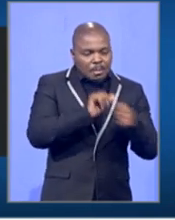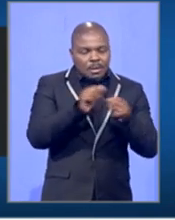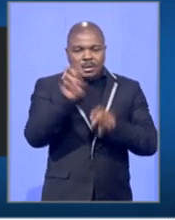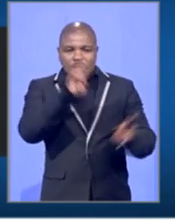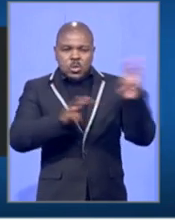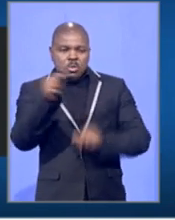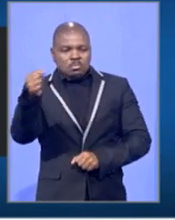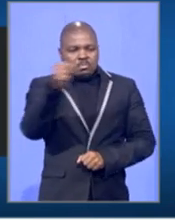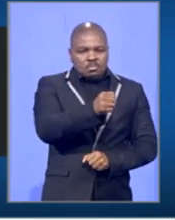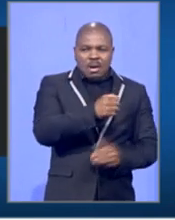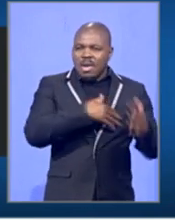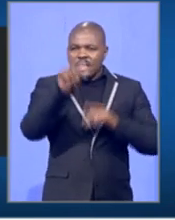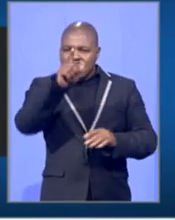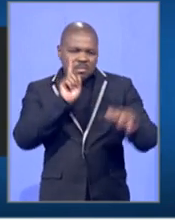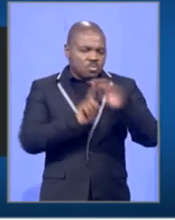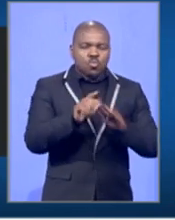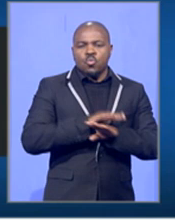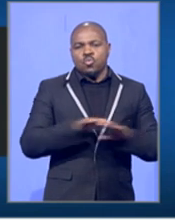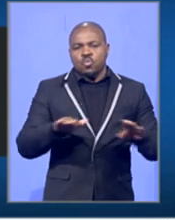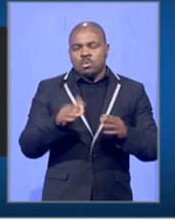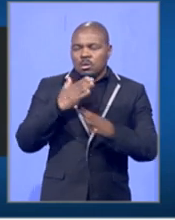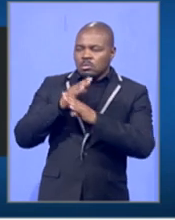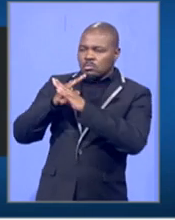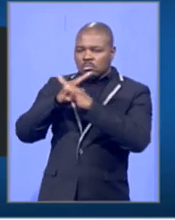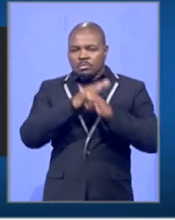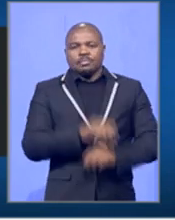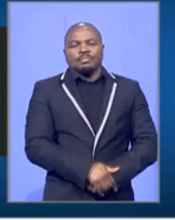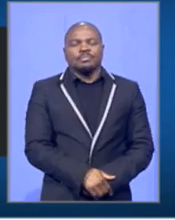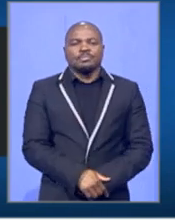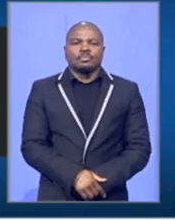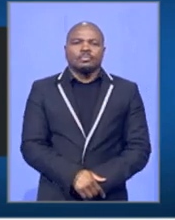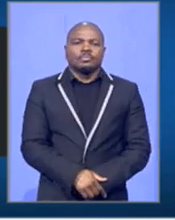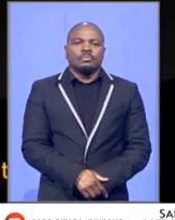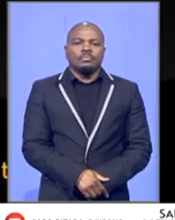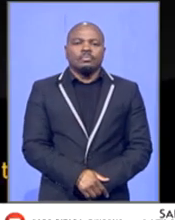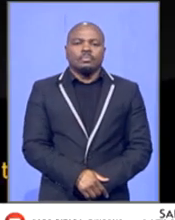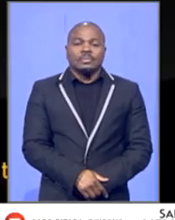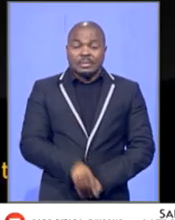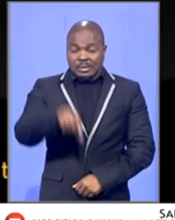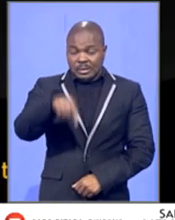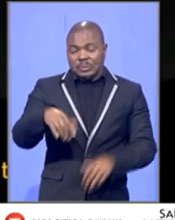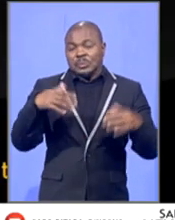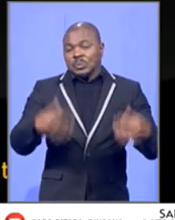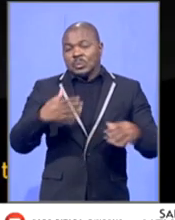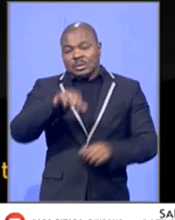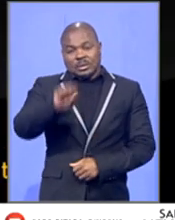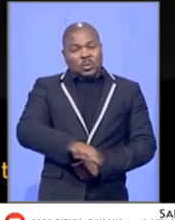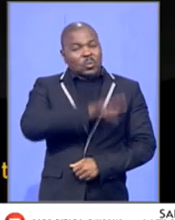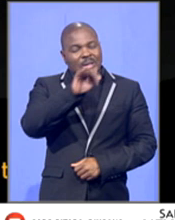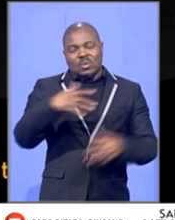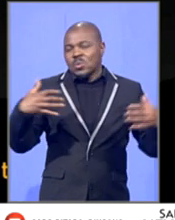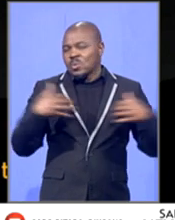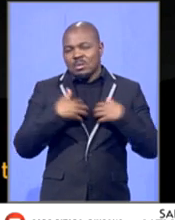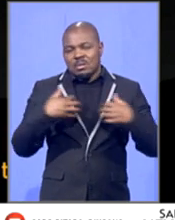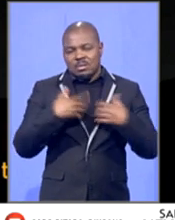dikgoro go se tsene yo mongwe le yo mongwe yo a tlago moo. Tabe ke tlhoba boroko na ka bophara. Nna ke